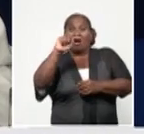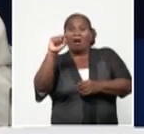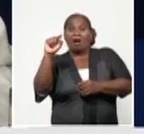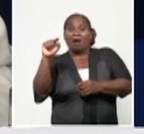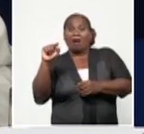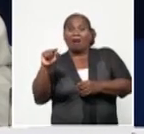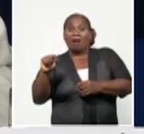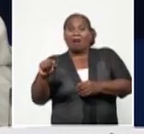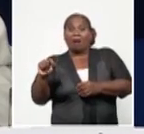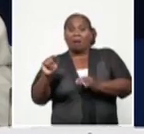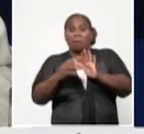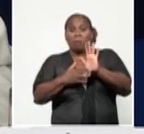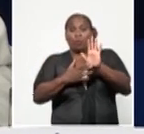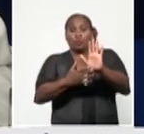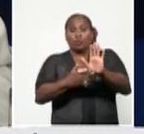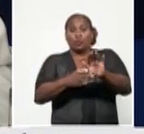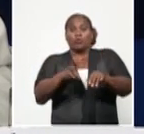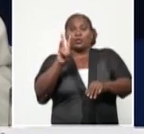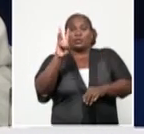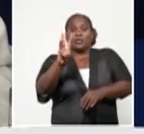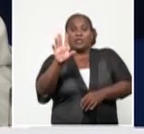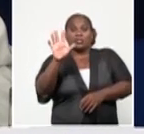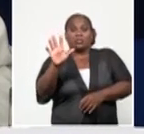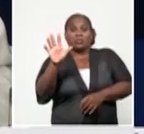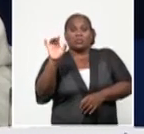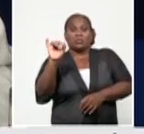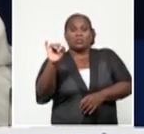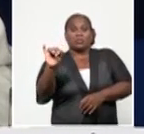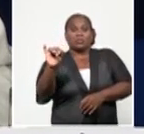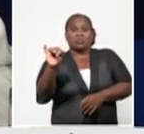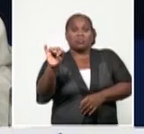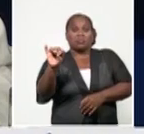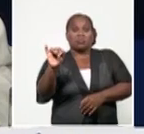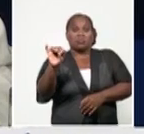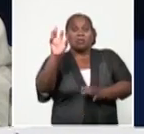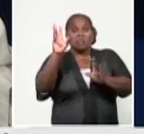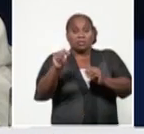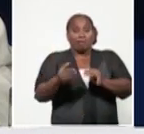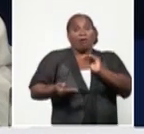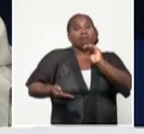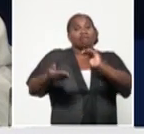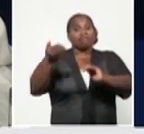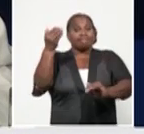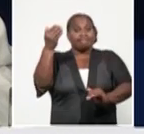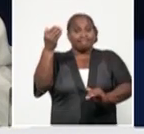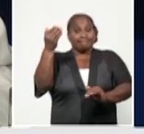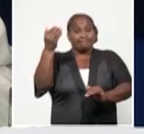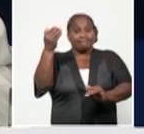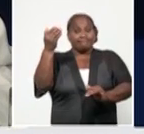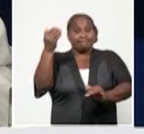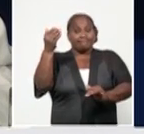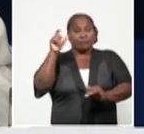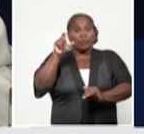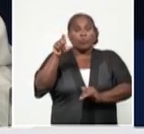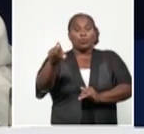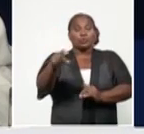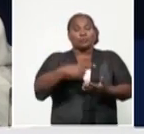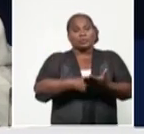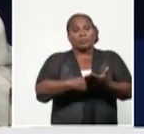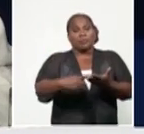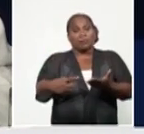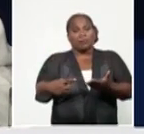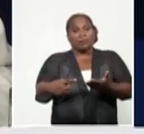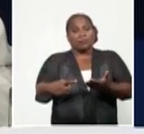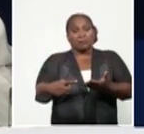suspected cases and 356 confirmed active cases, among the highest figures we have seen